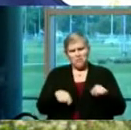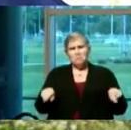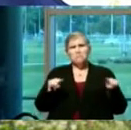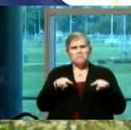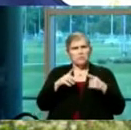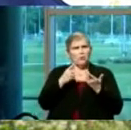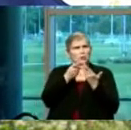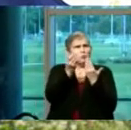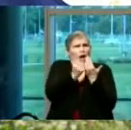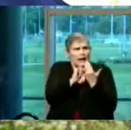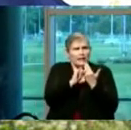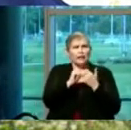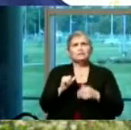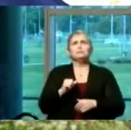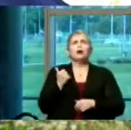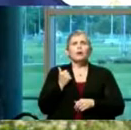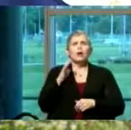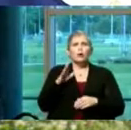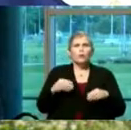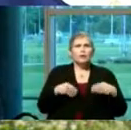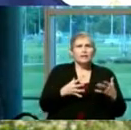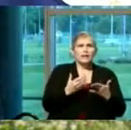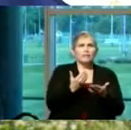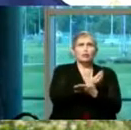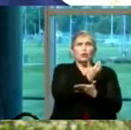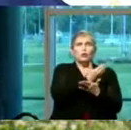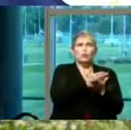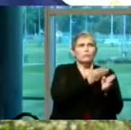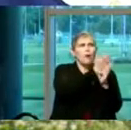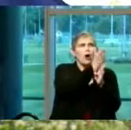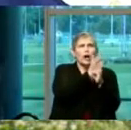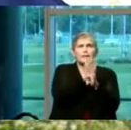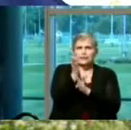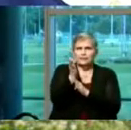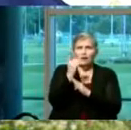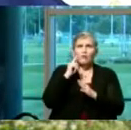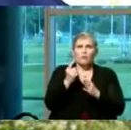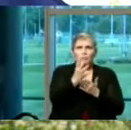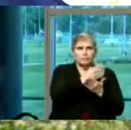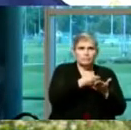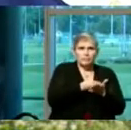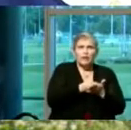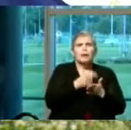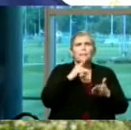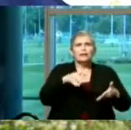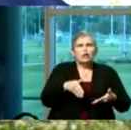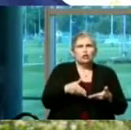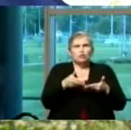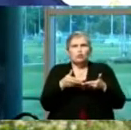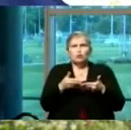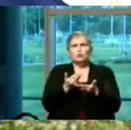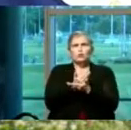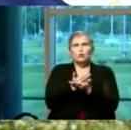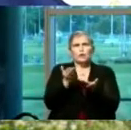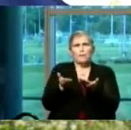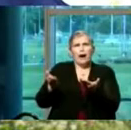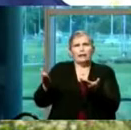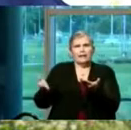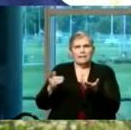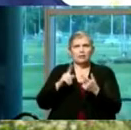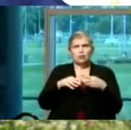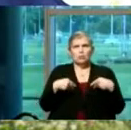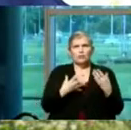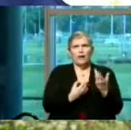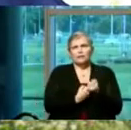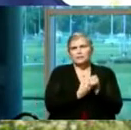new market opportunities for producers and landowners through the production of commodities that meet the growing demand for